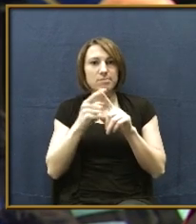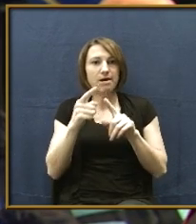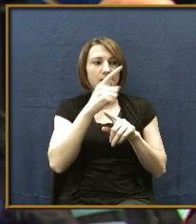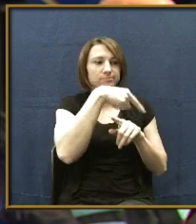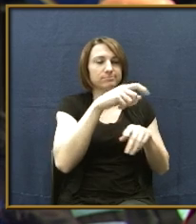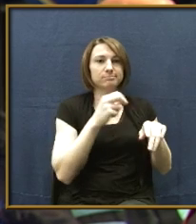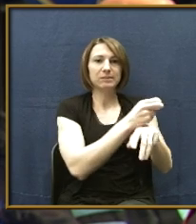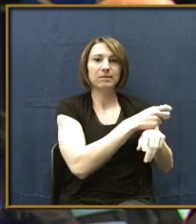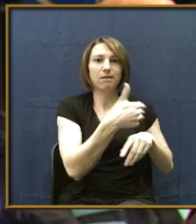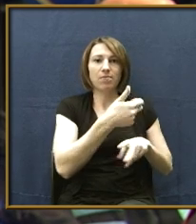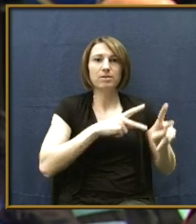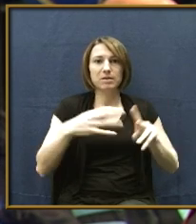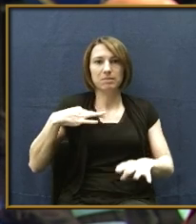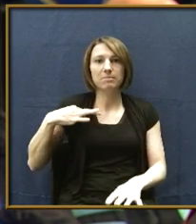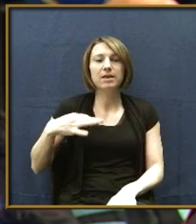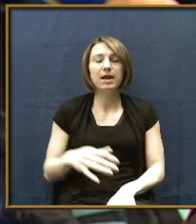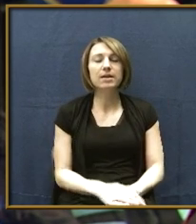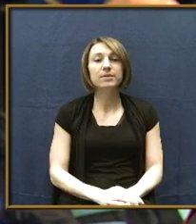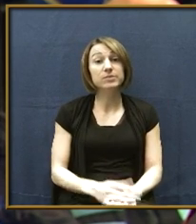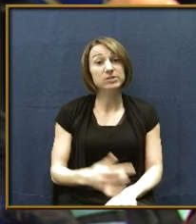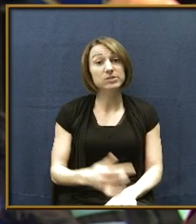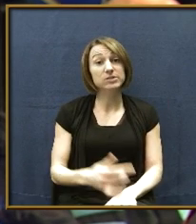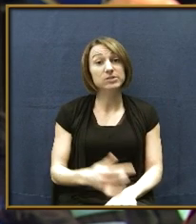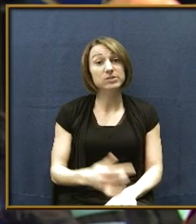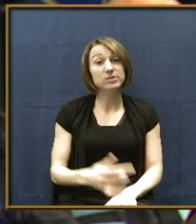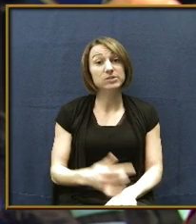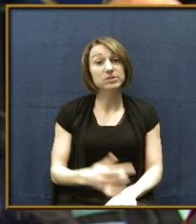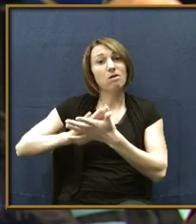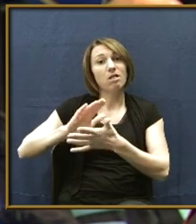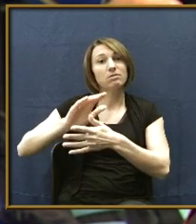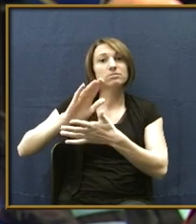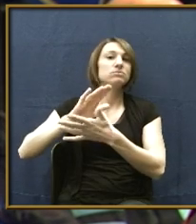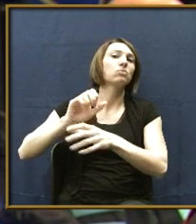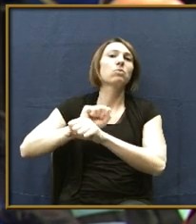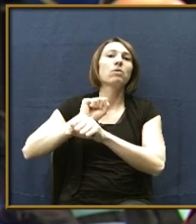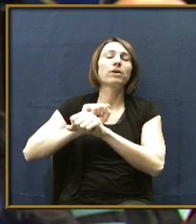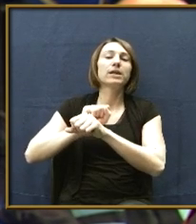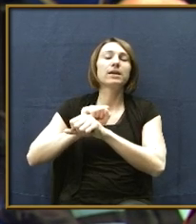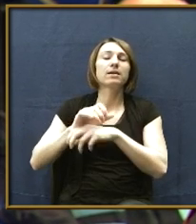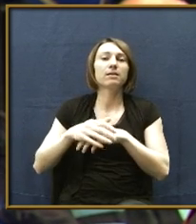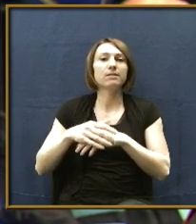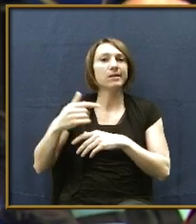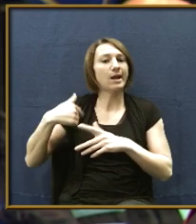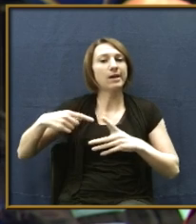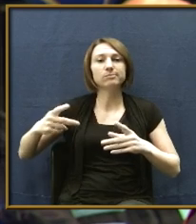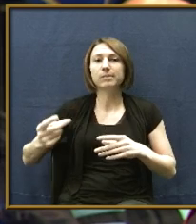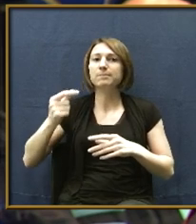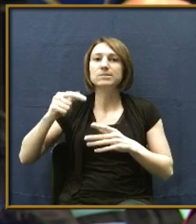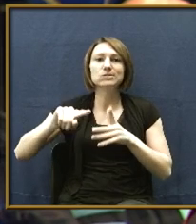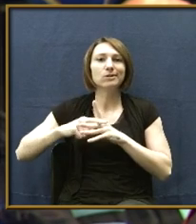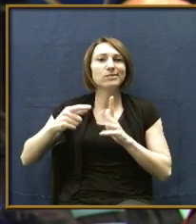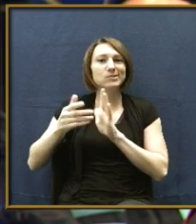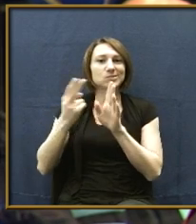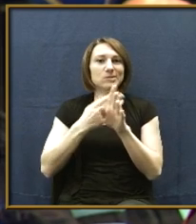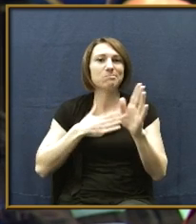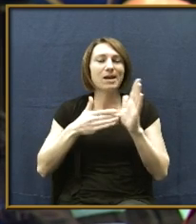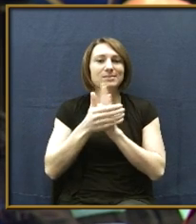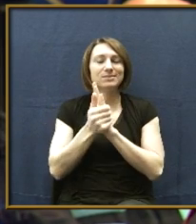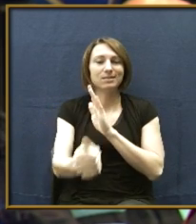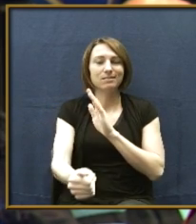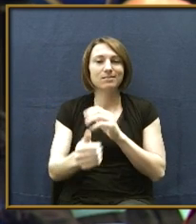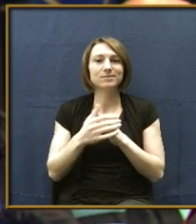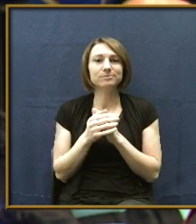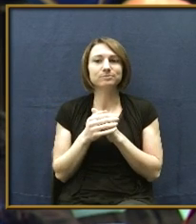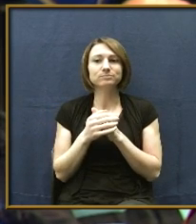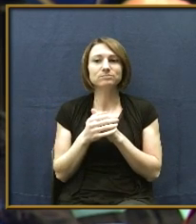I quickly put my skills to work. I was in charge of investing in financial reporting. And thanks to being around my dad's business